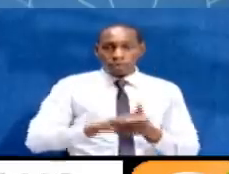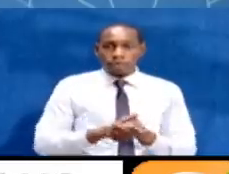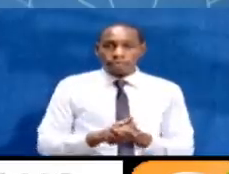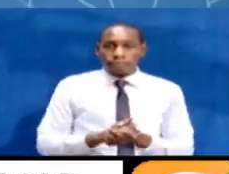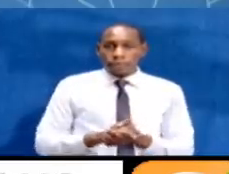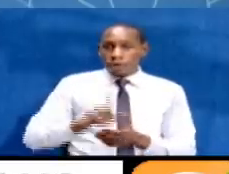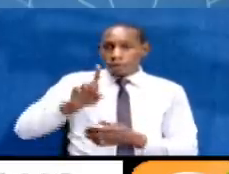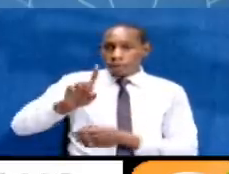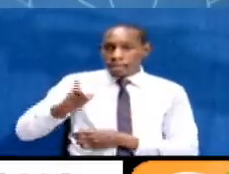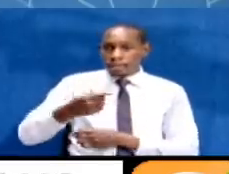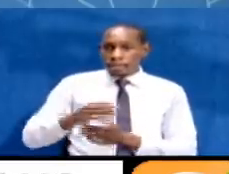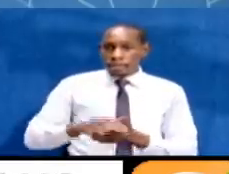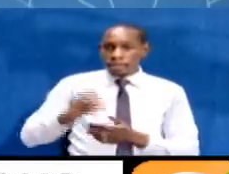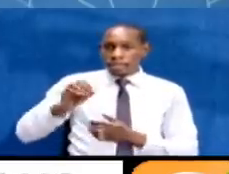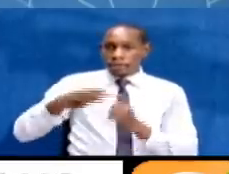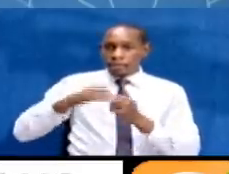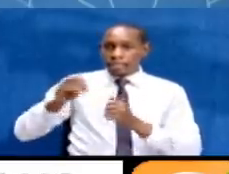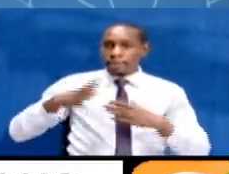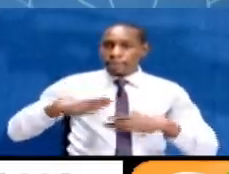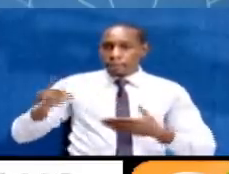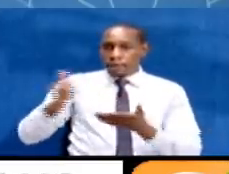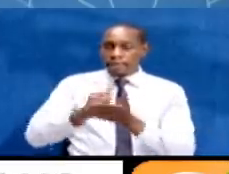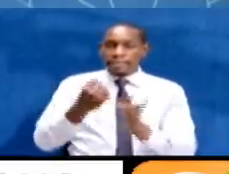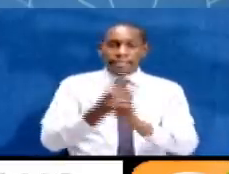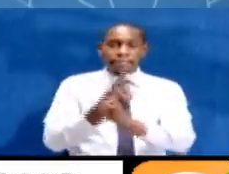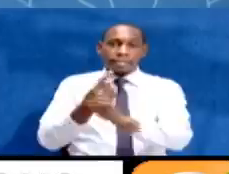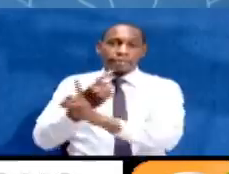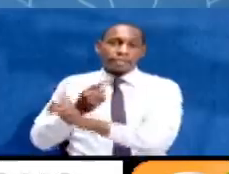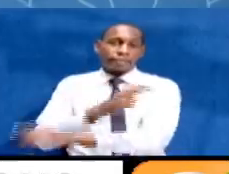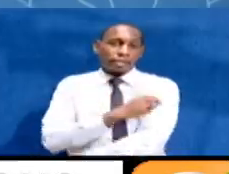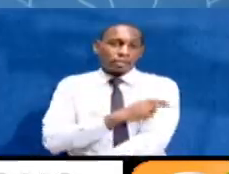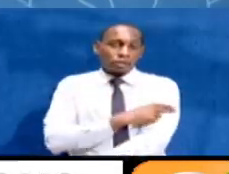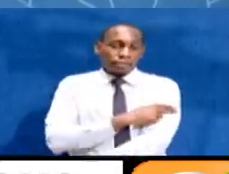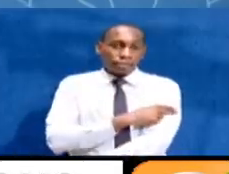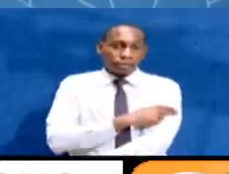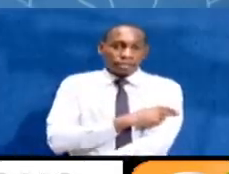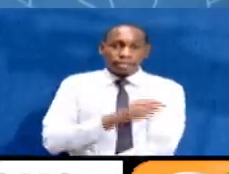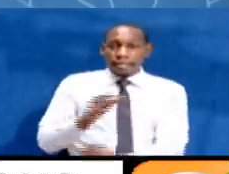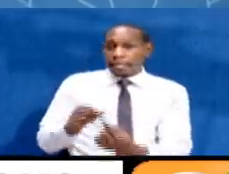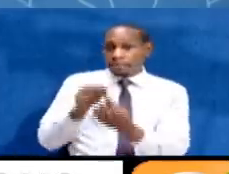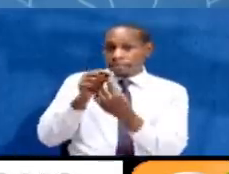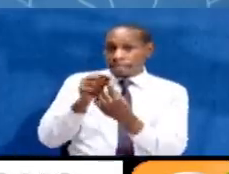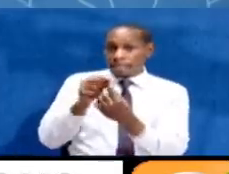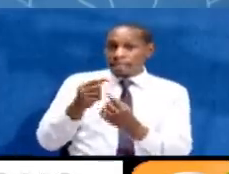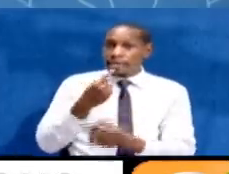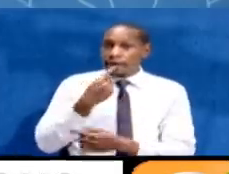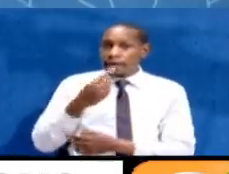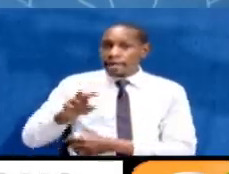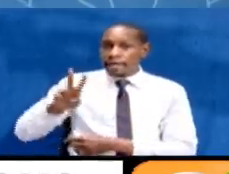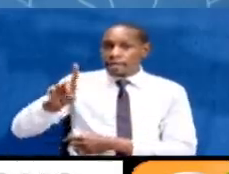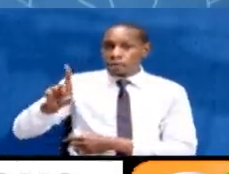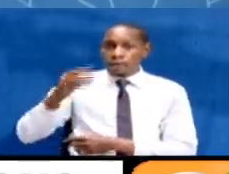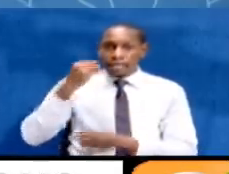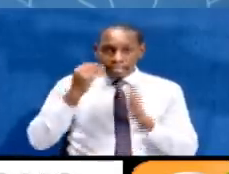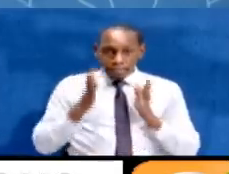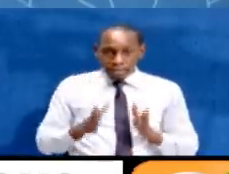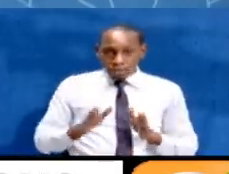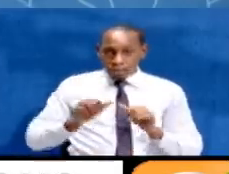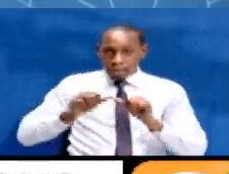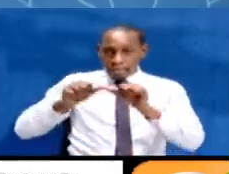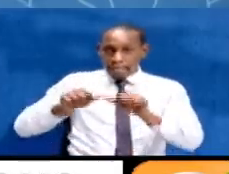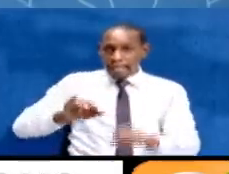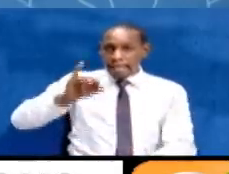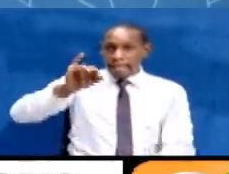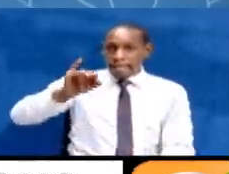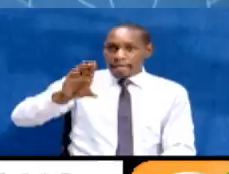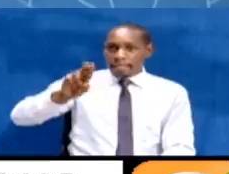a whole 1,080 people admitted in various hospitals. But particularly 121 patients who are in